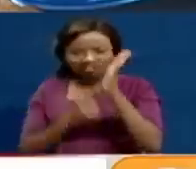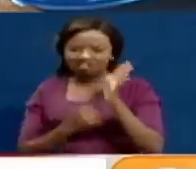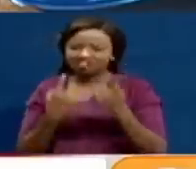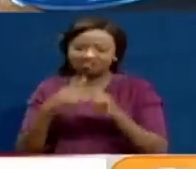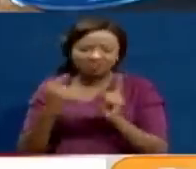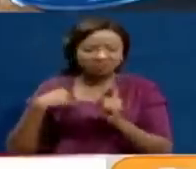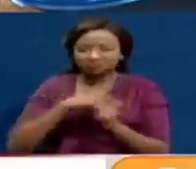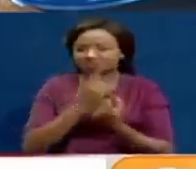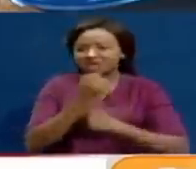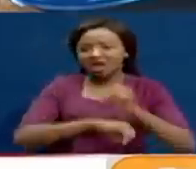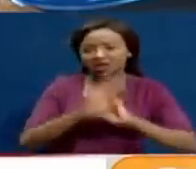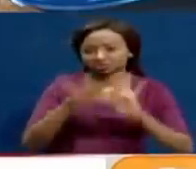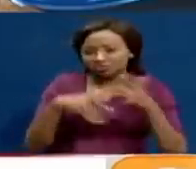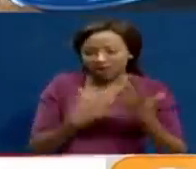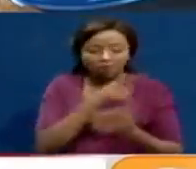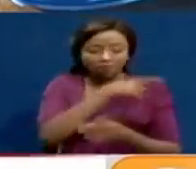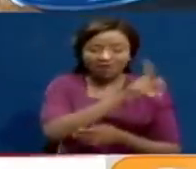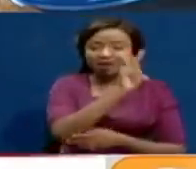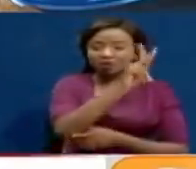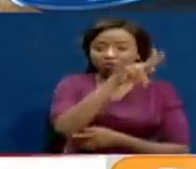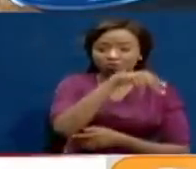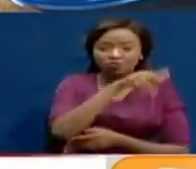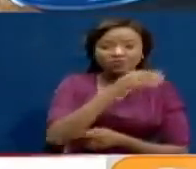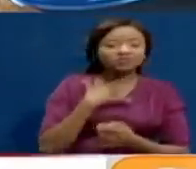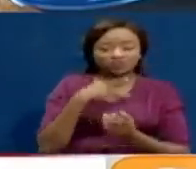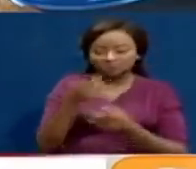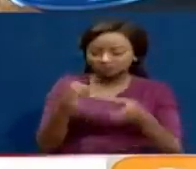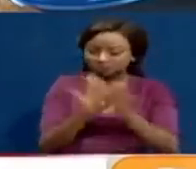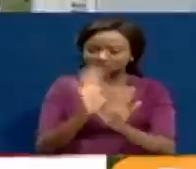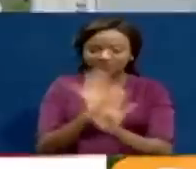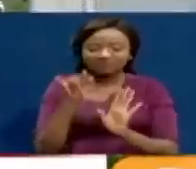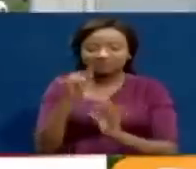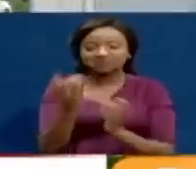the only way to curb the spread of the virus.